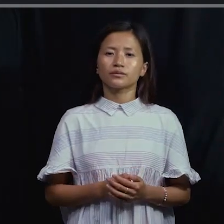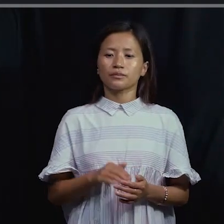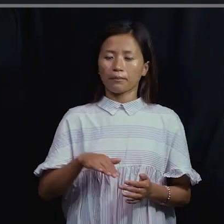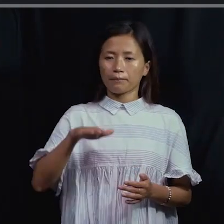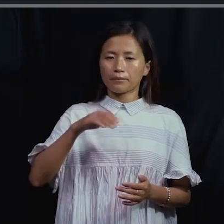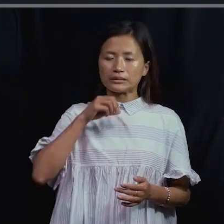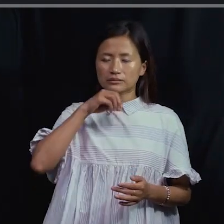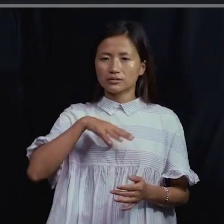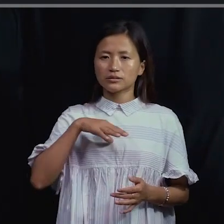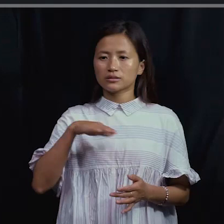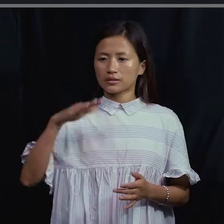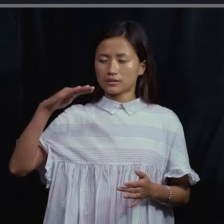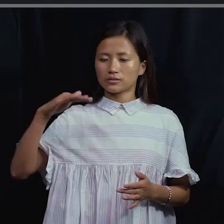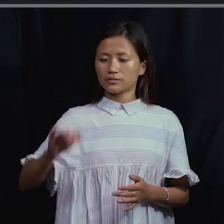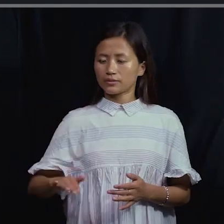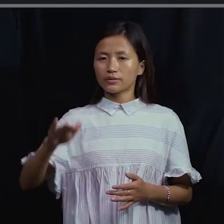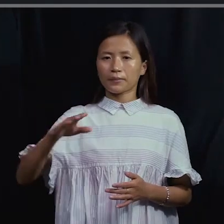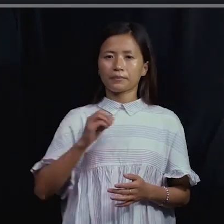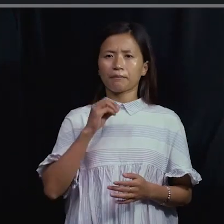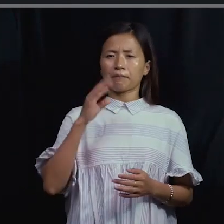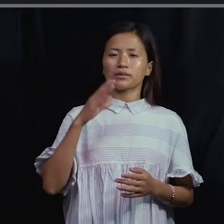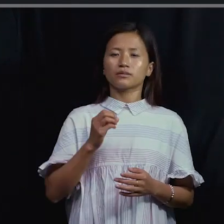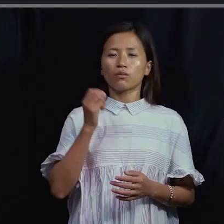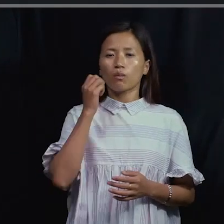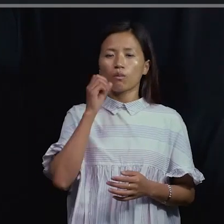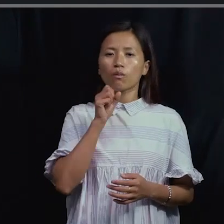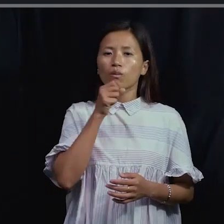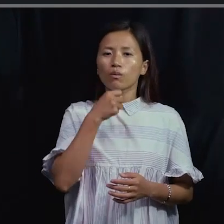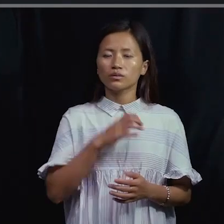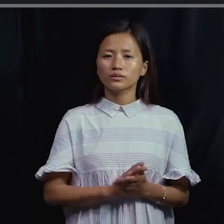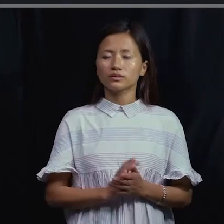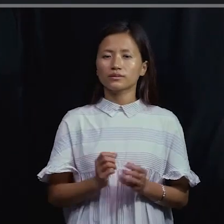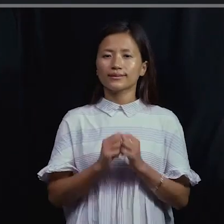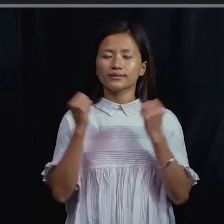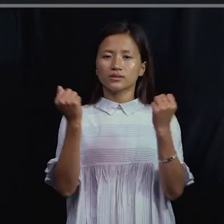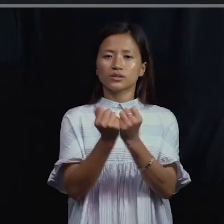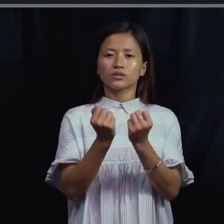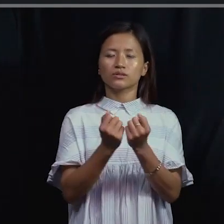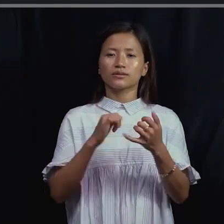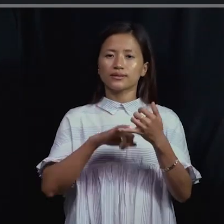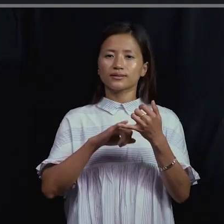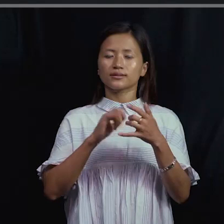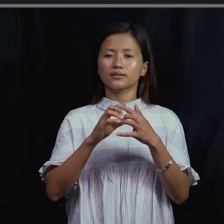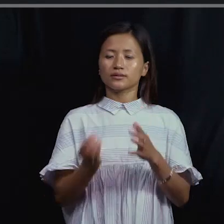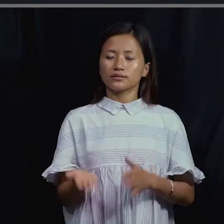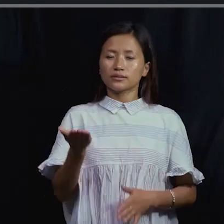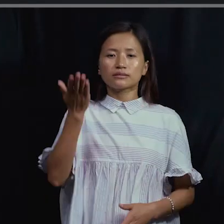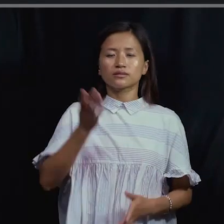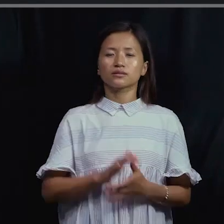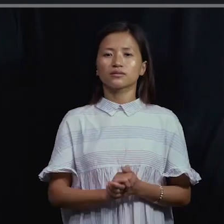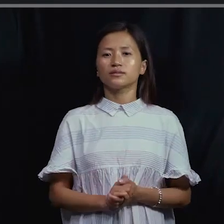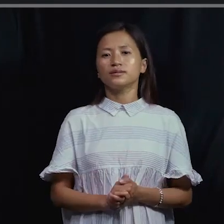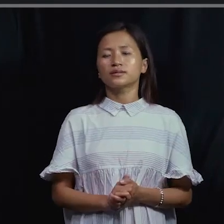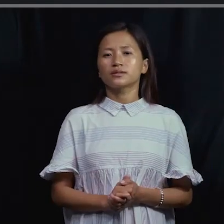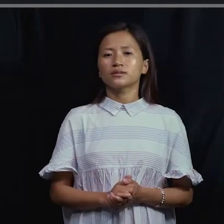becoming mature, isn't that? So your circle of friends or your social scenario also increases, right?